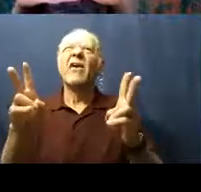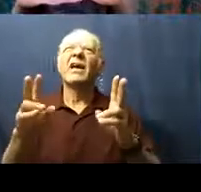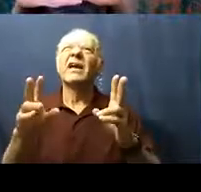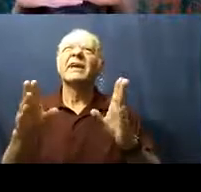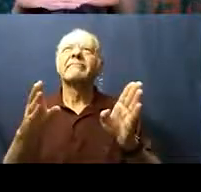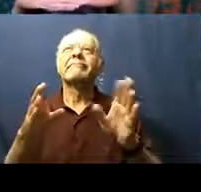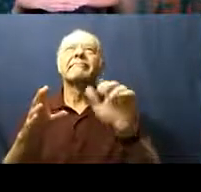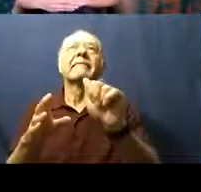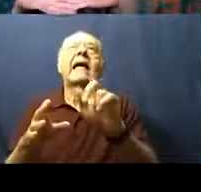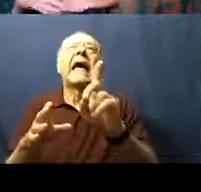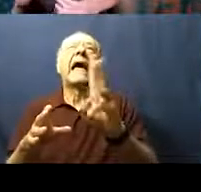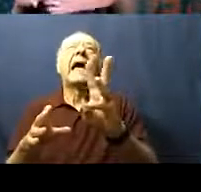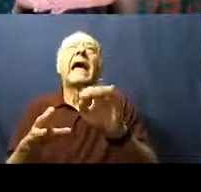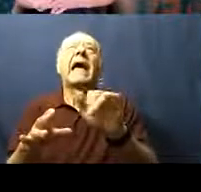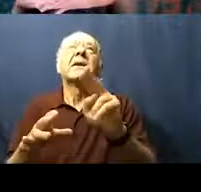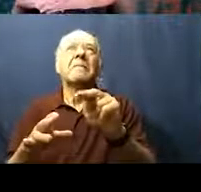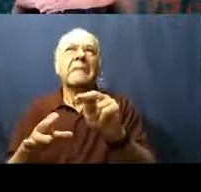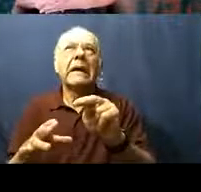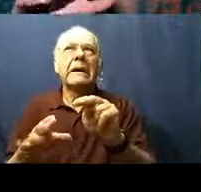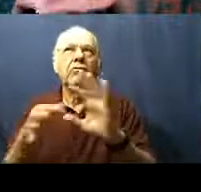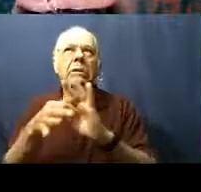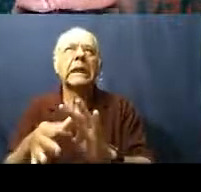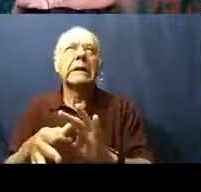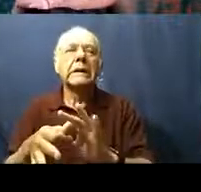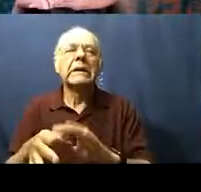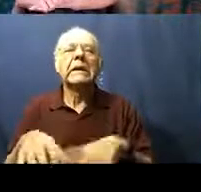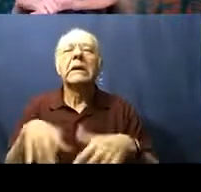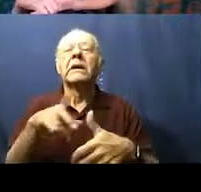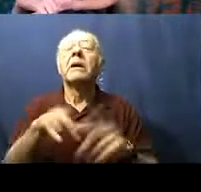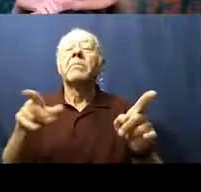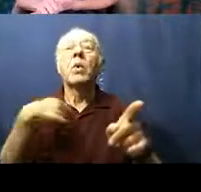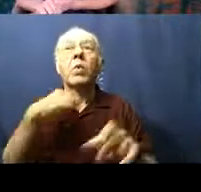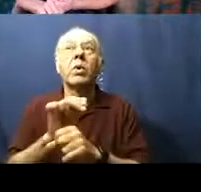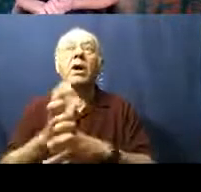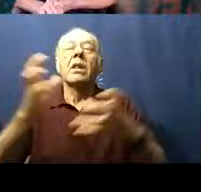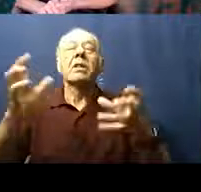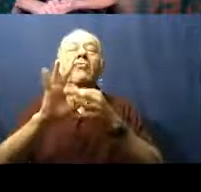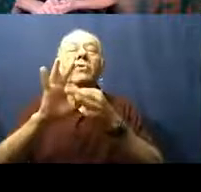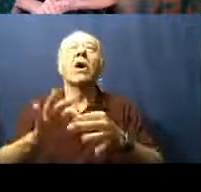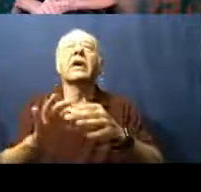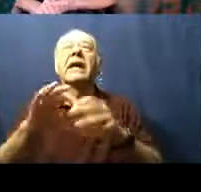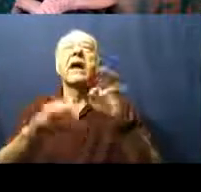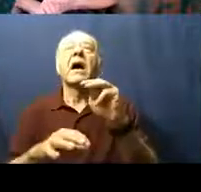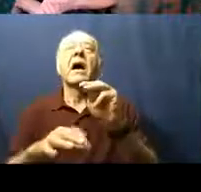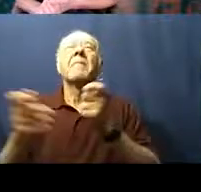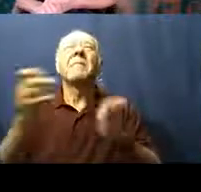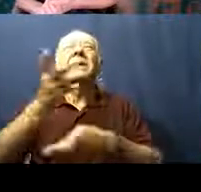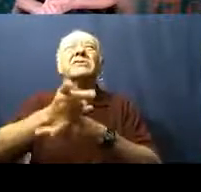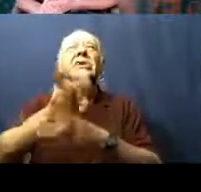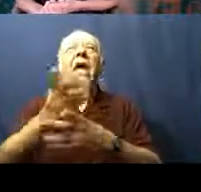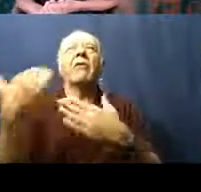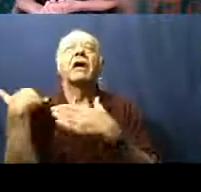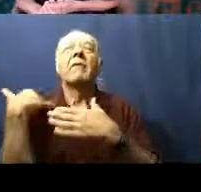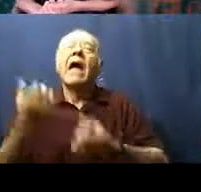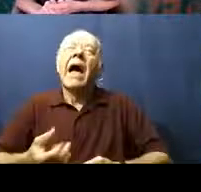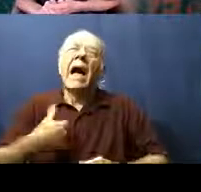to me, these two things matter. One, we're doing a lot of work around managed care accountability. I spent 15 years